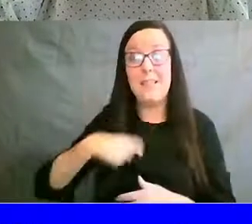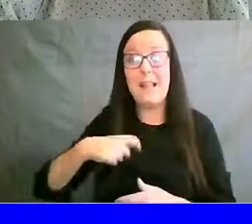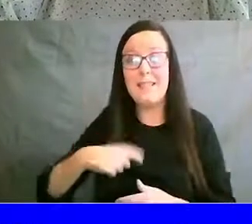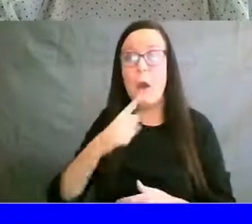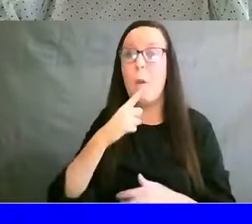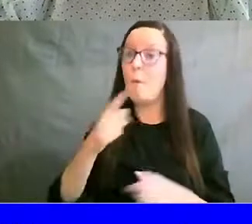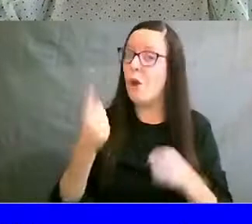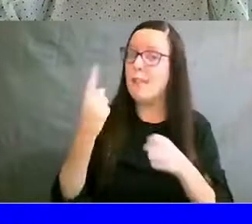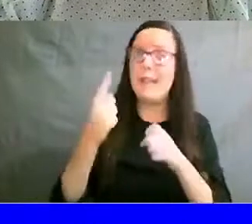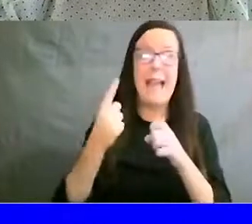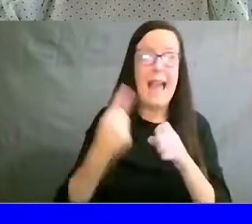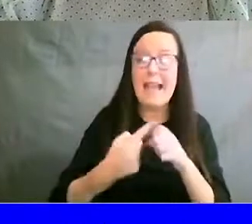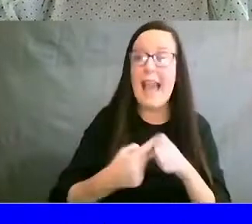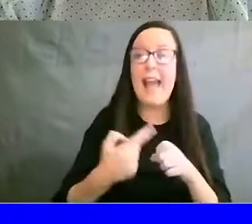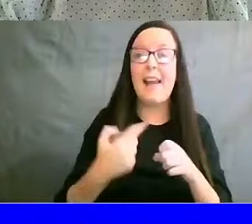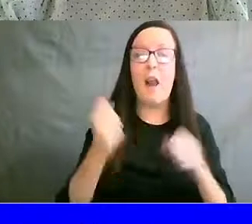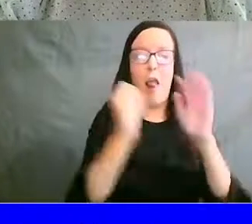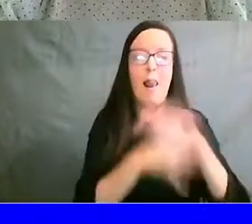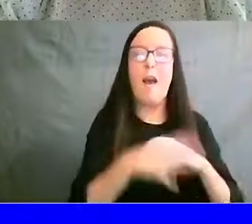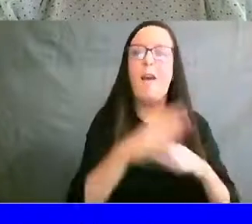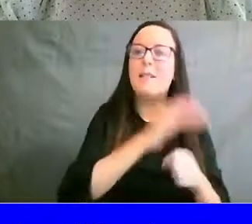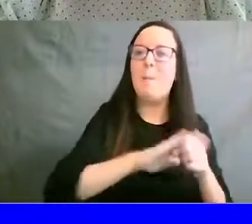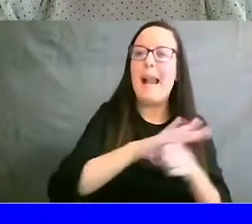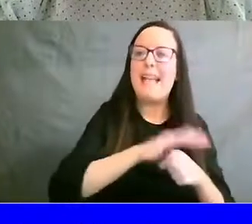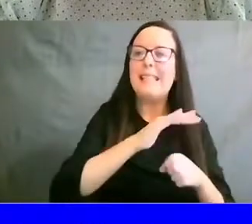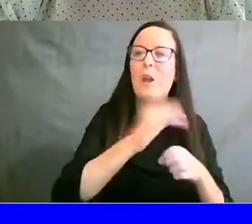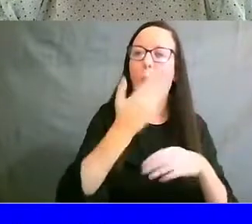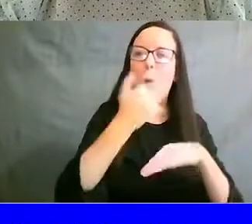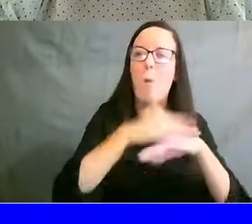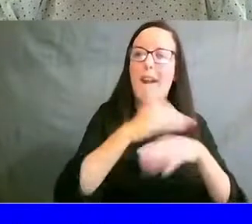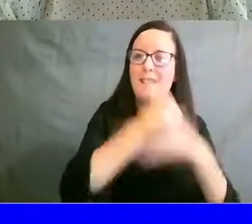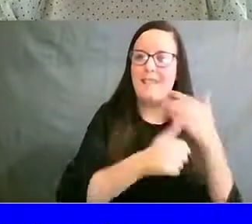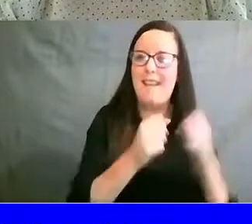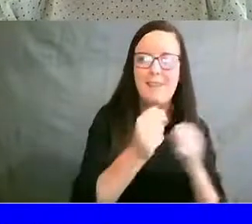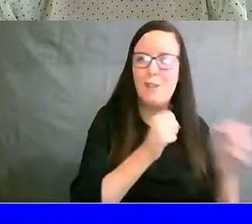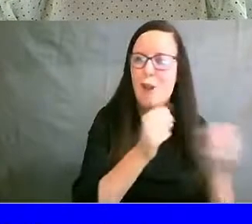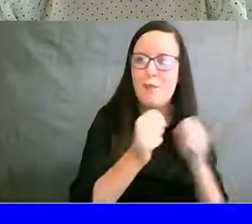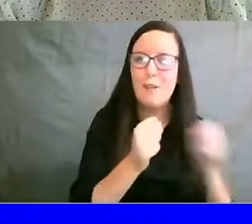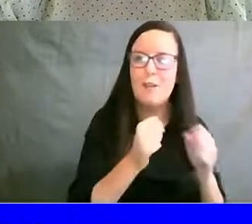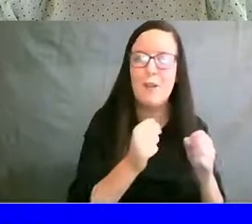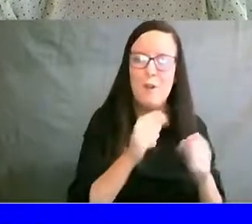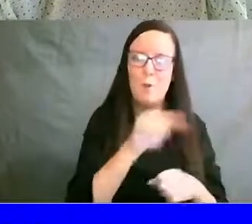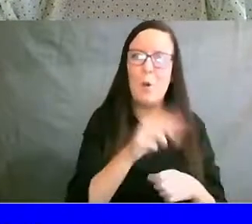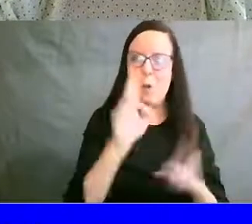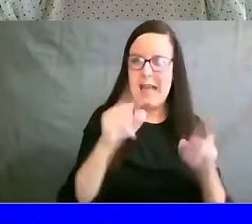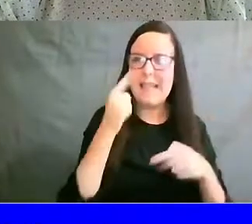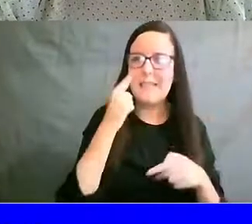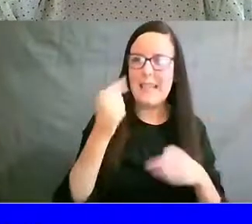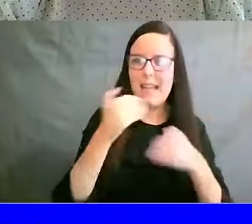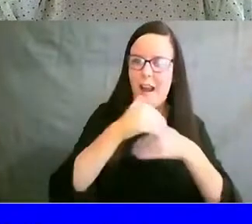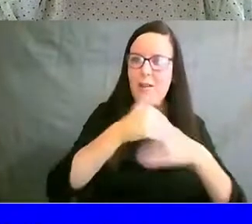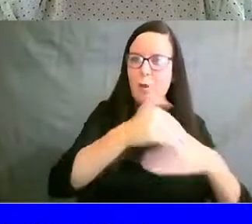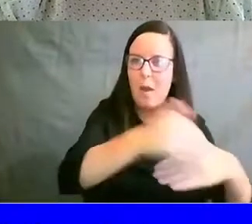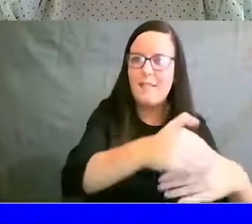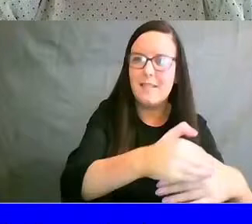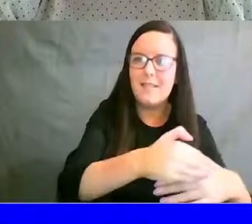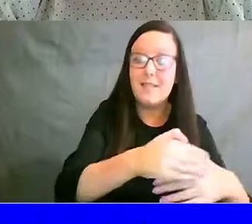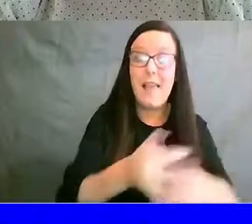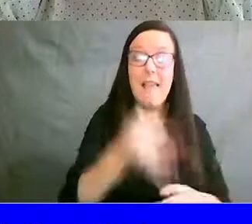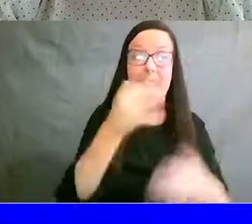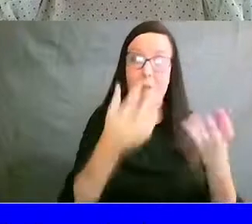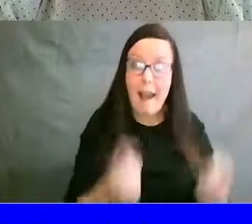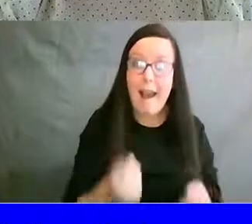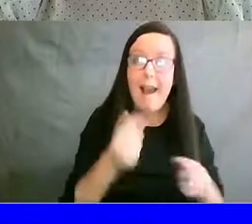service as a consequence. So again, it's just that piece about the consequences. And perhaps if Joe had had better access at the outset